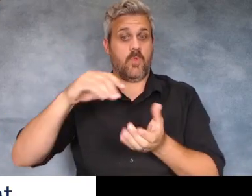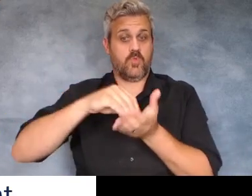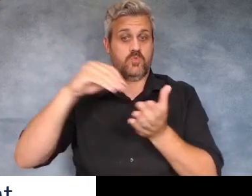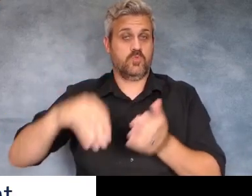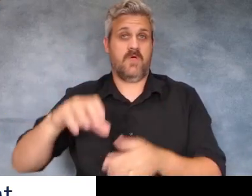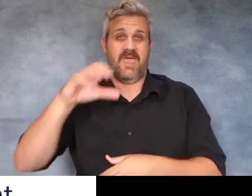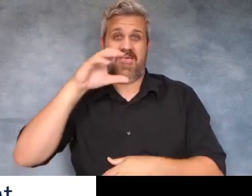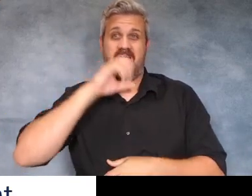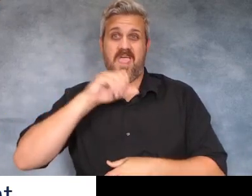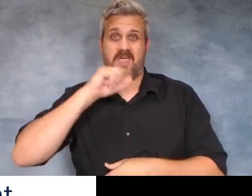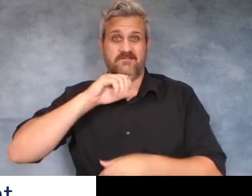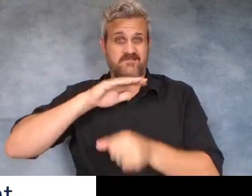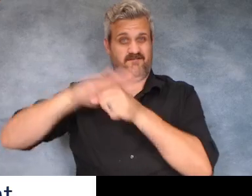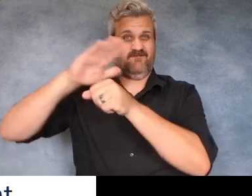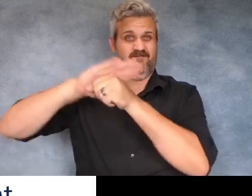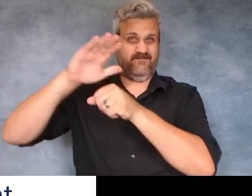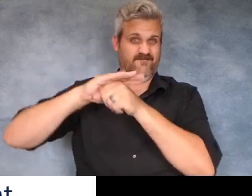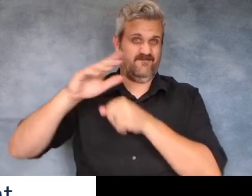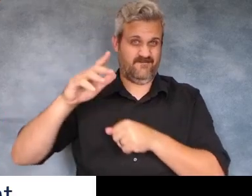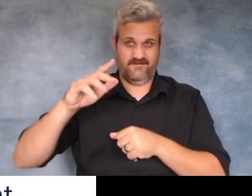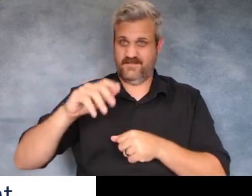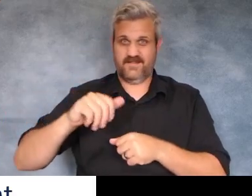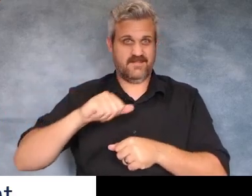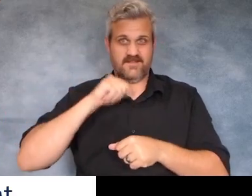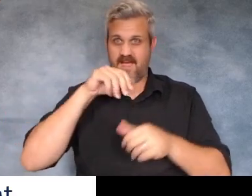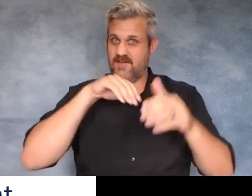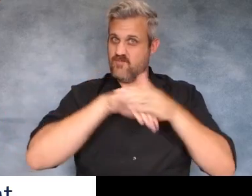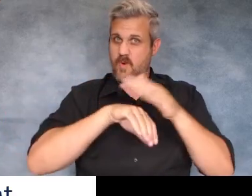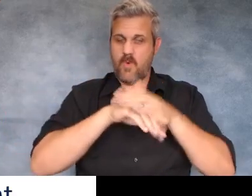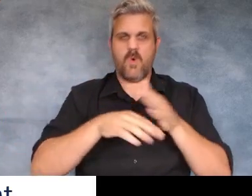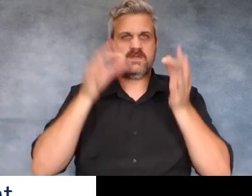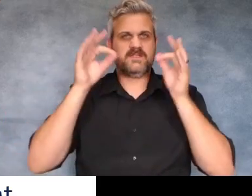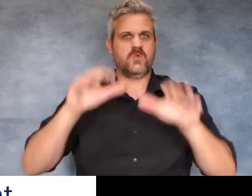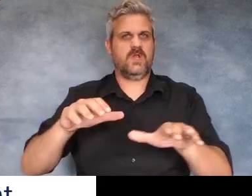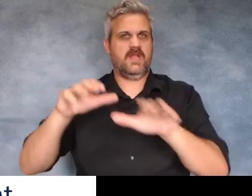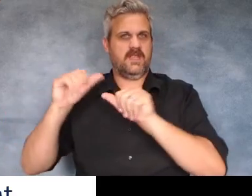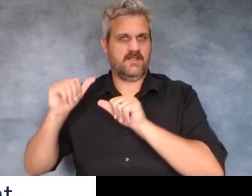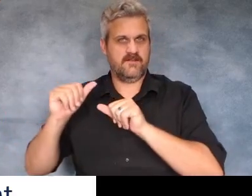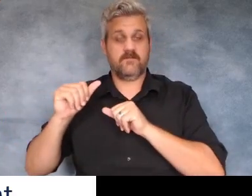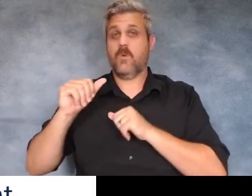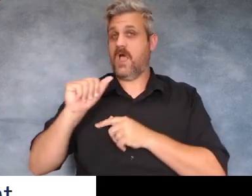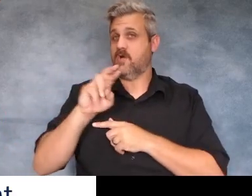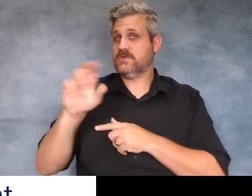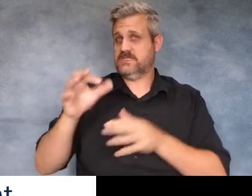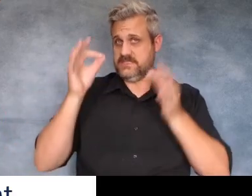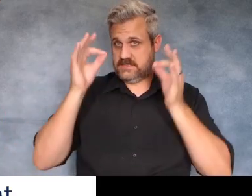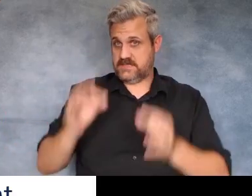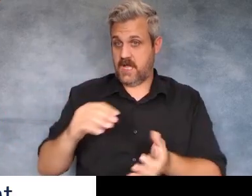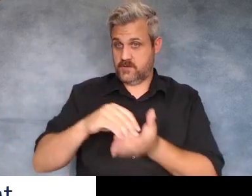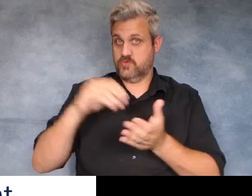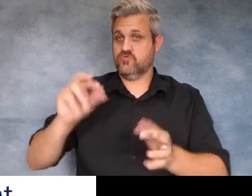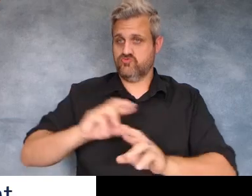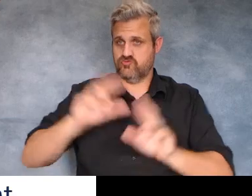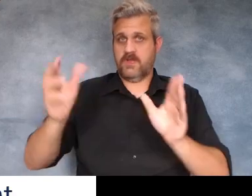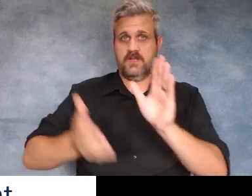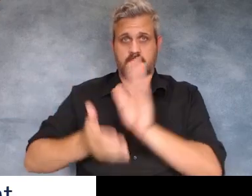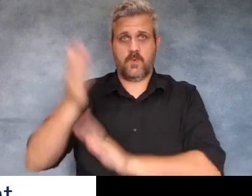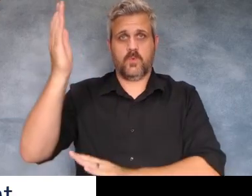out, fails to enroll, decides to exit, or the ARC decides the student is ready to exit.